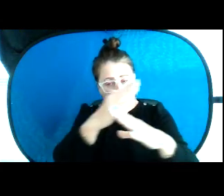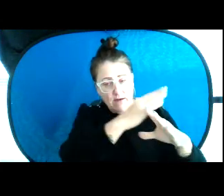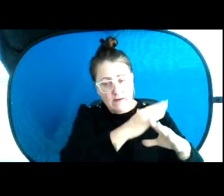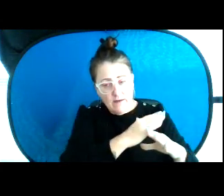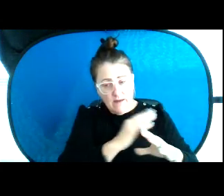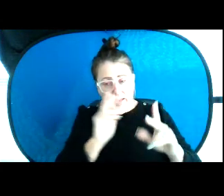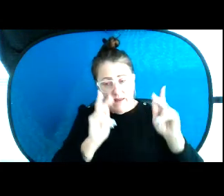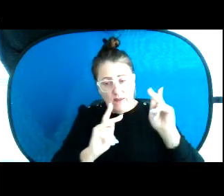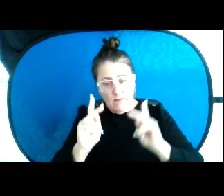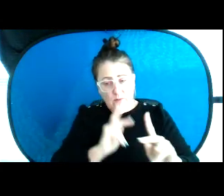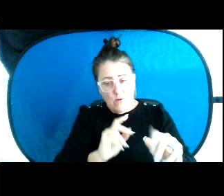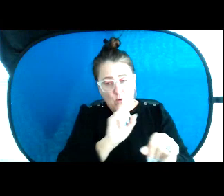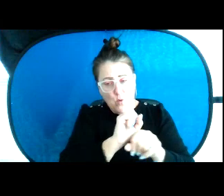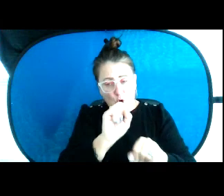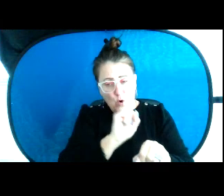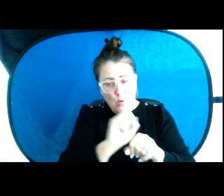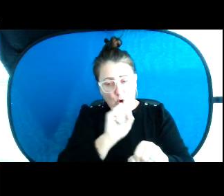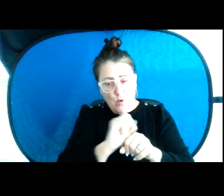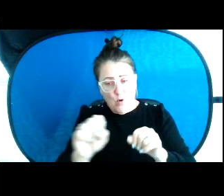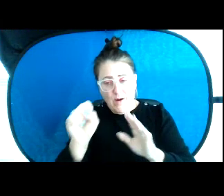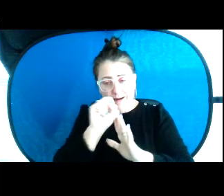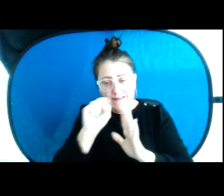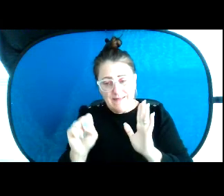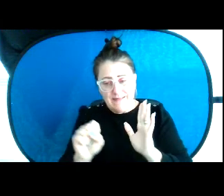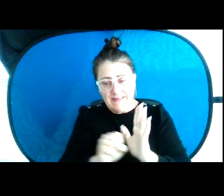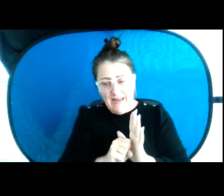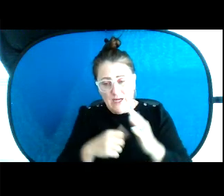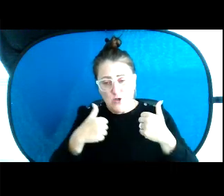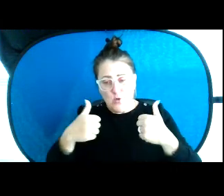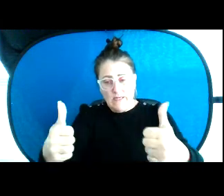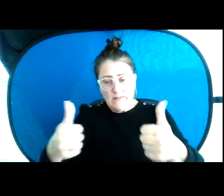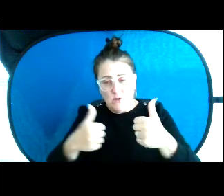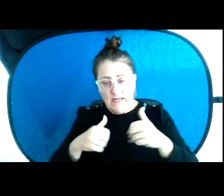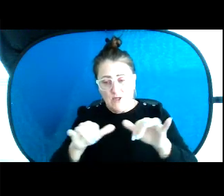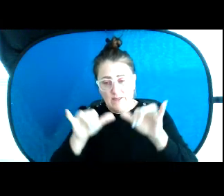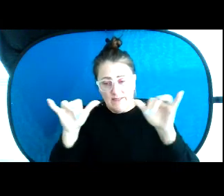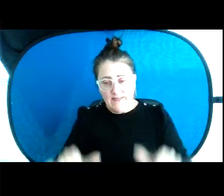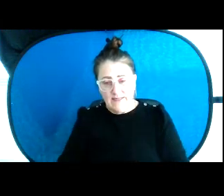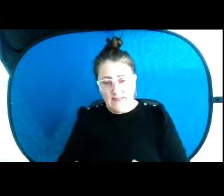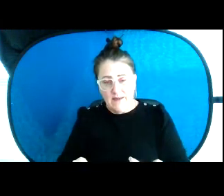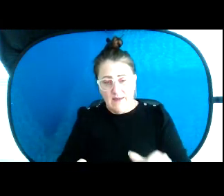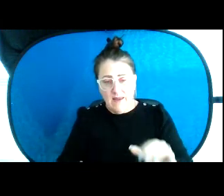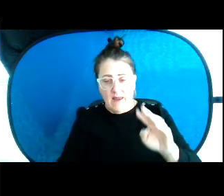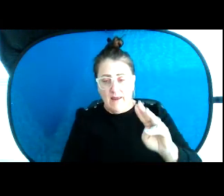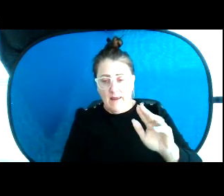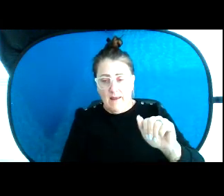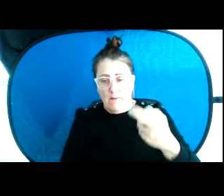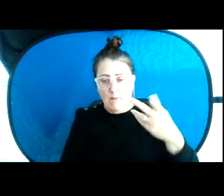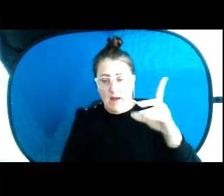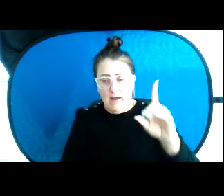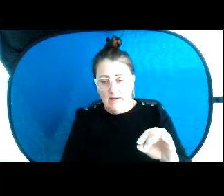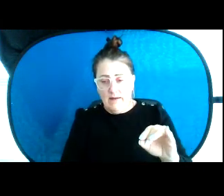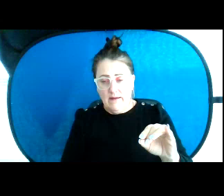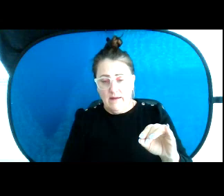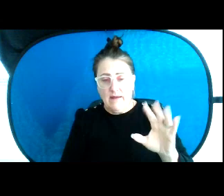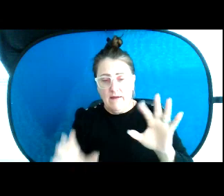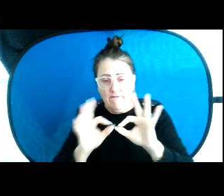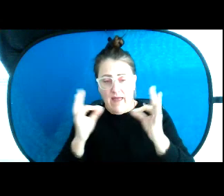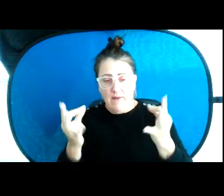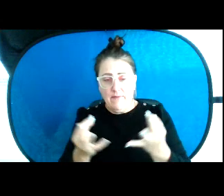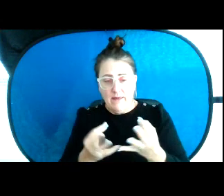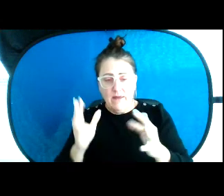and maintain our state transportation system. In support of Mahdi's family, the California Transportation Foundation